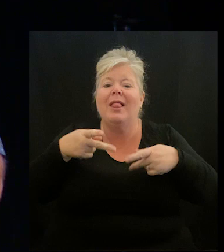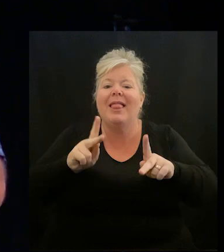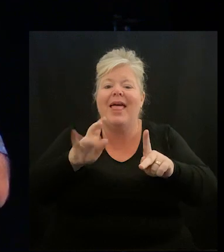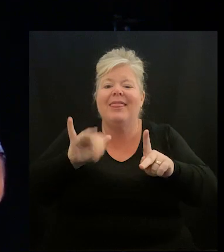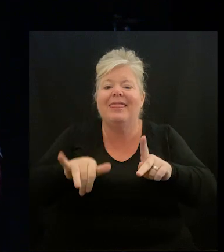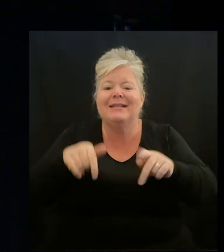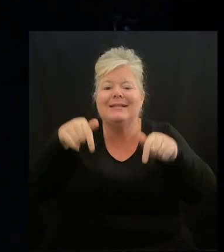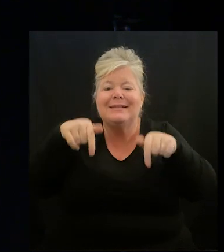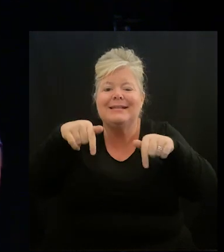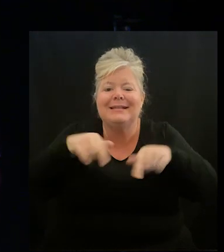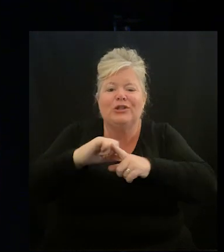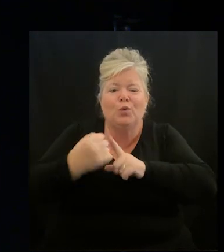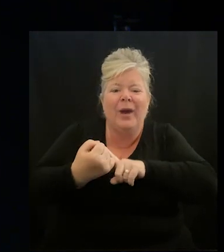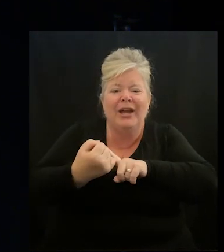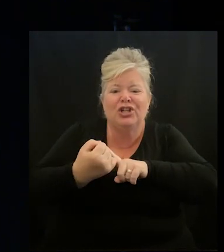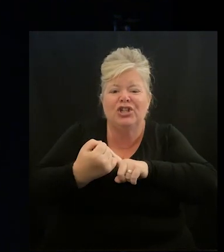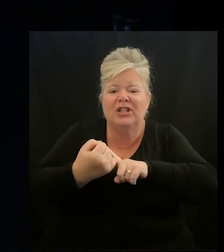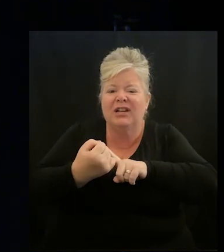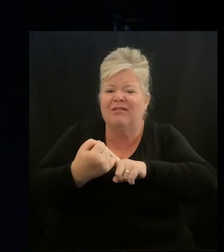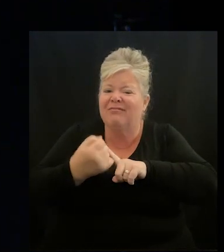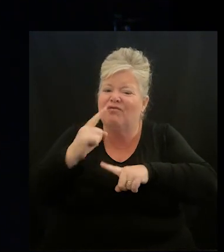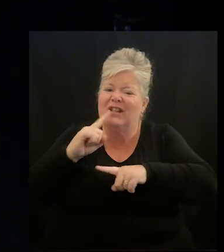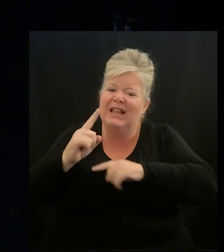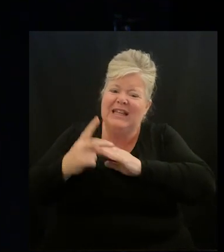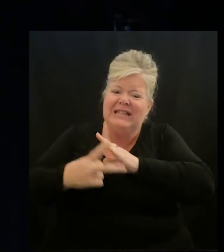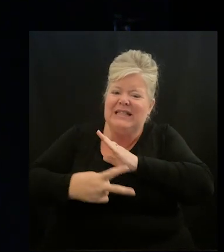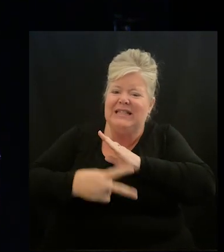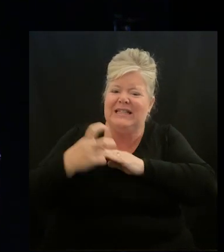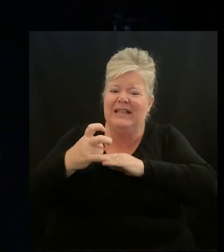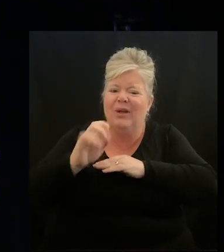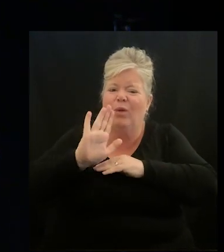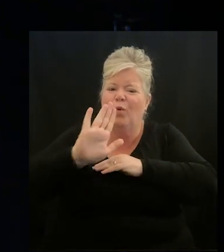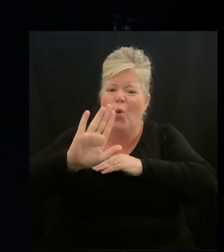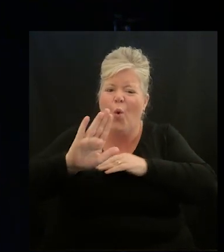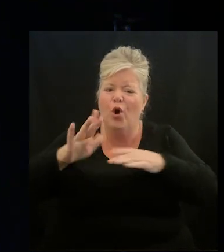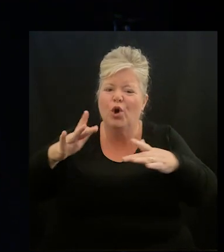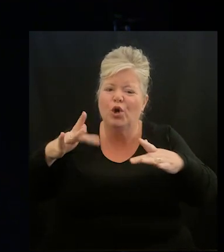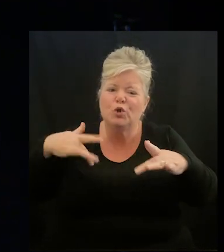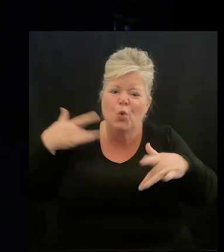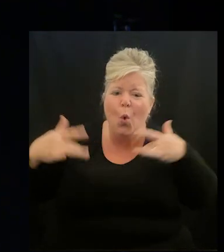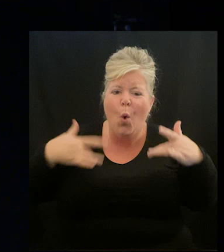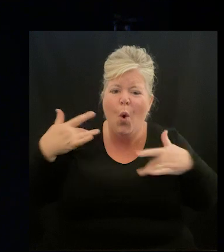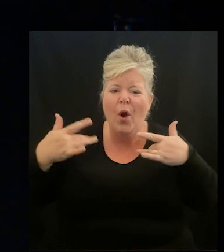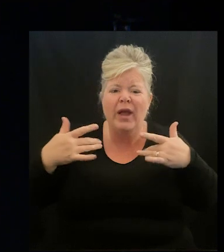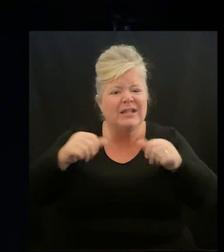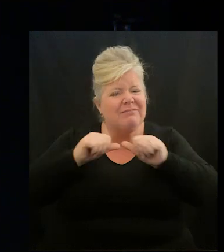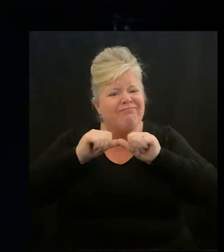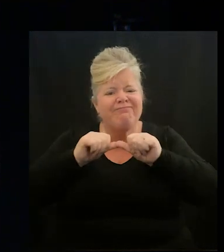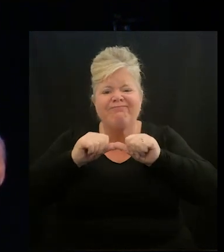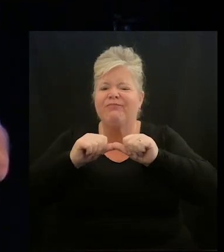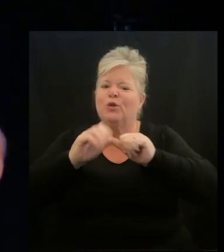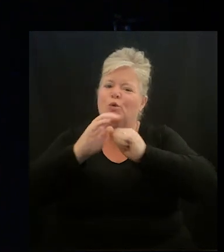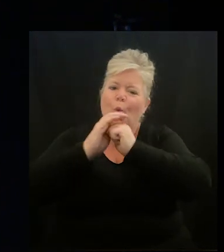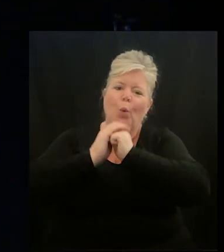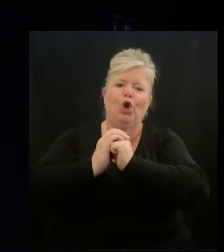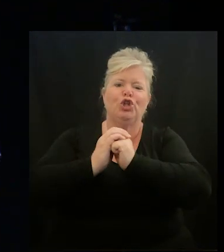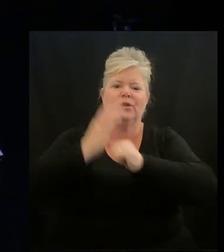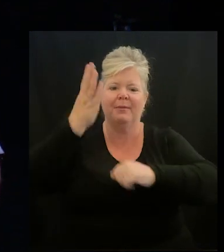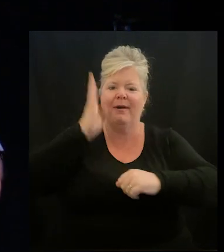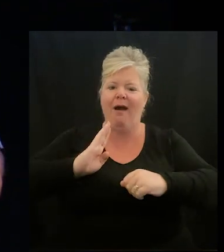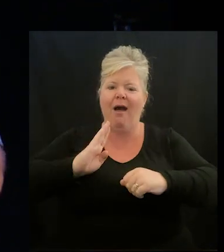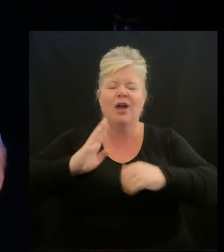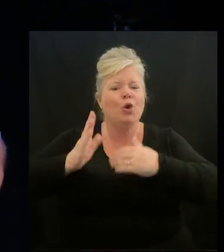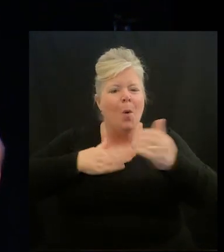situation that you are facing steal the joy of the Lord in your life. Worship God in